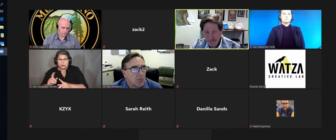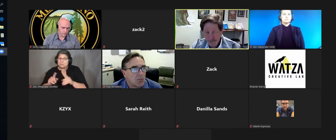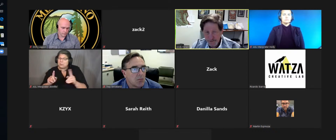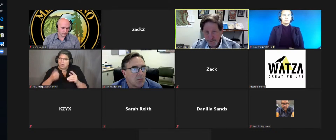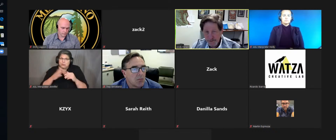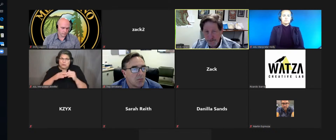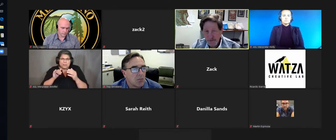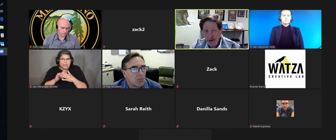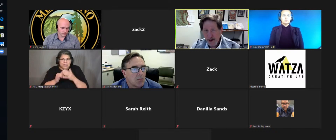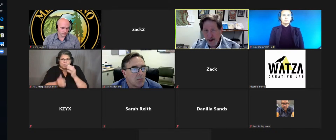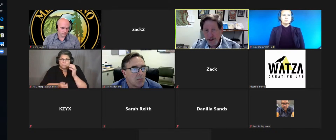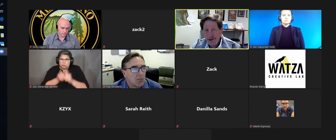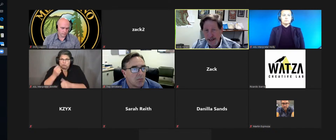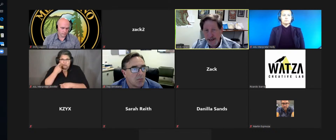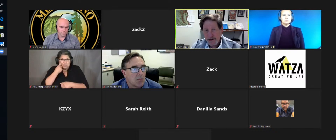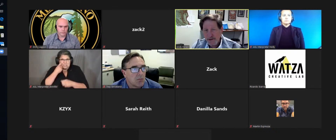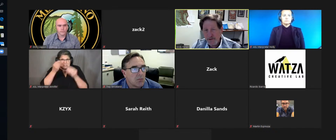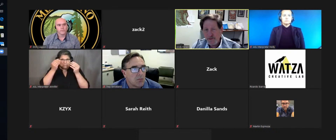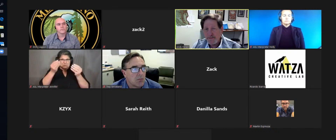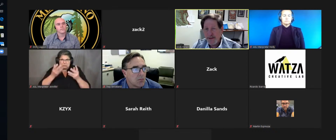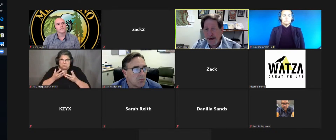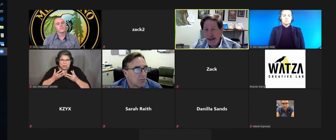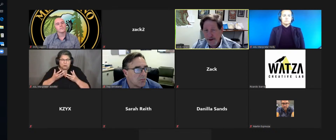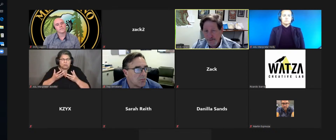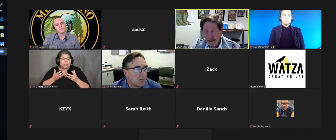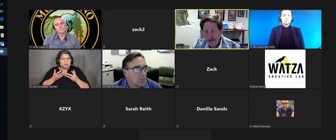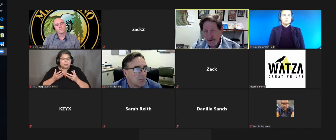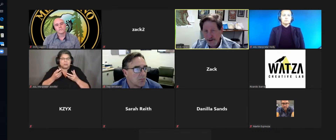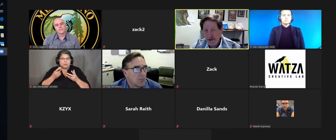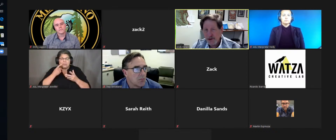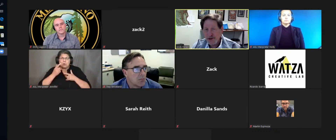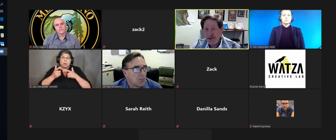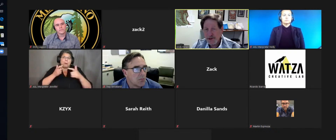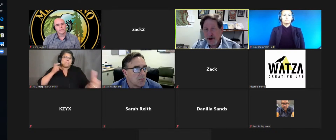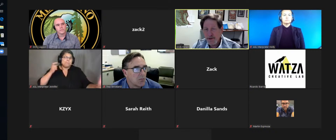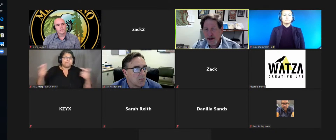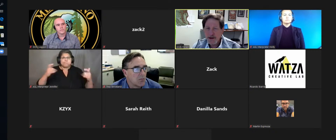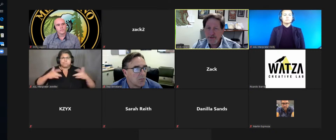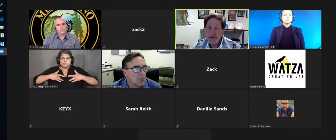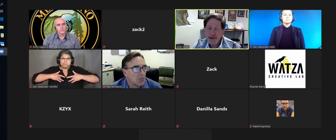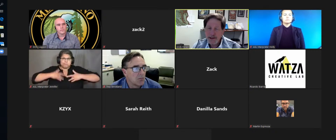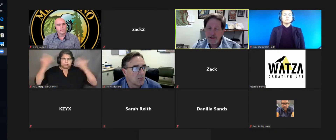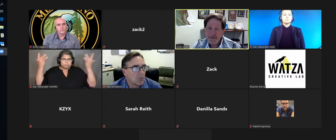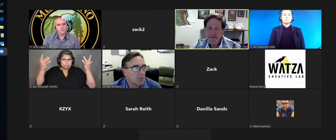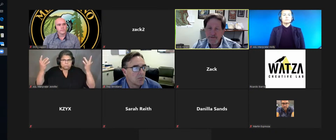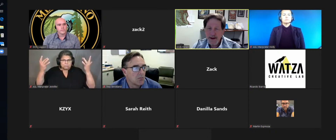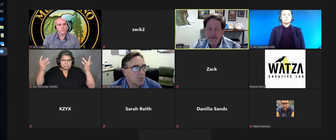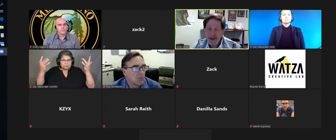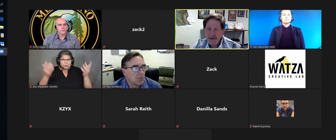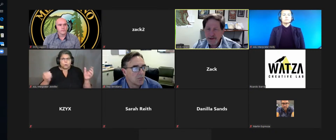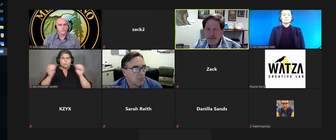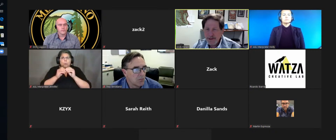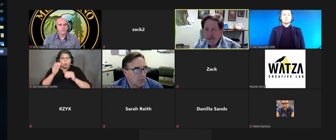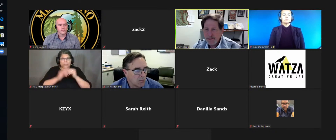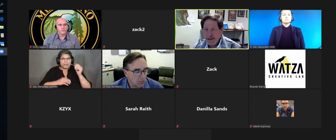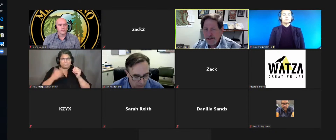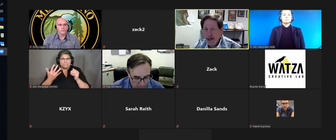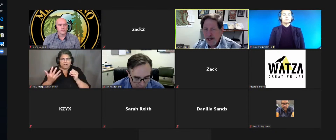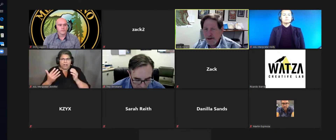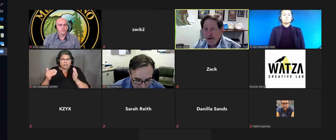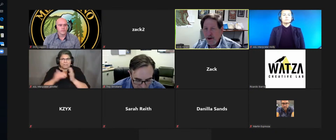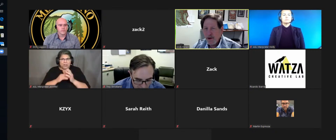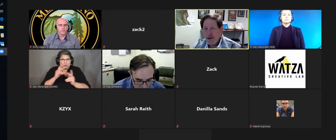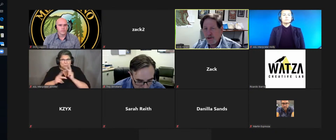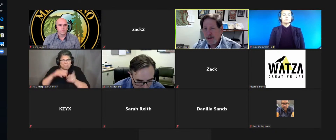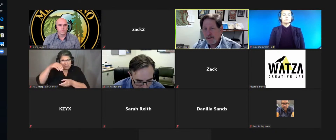information is that for mega events, those that are greater than 5,000 people